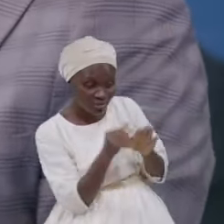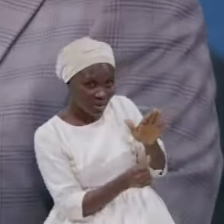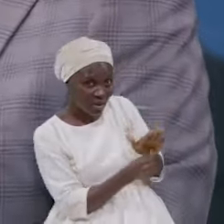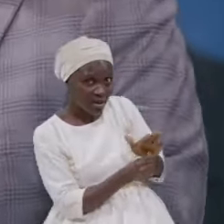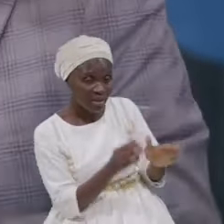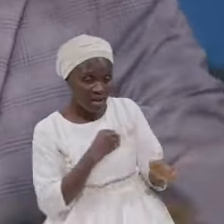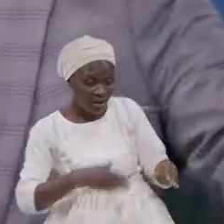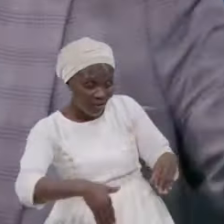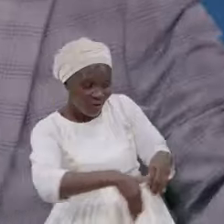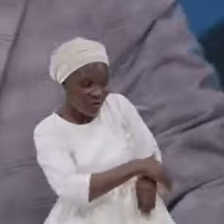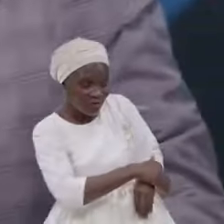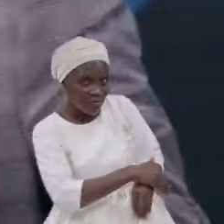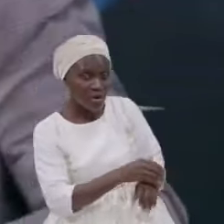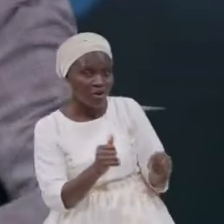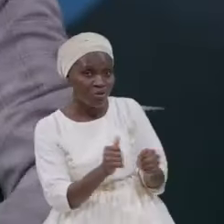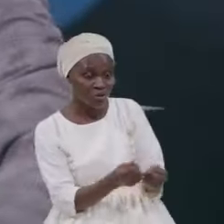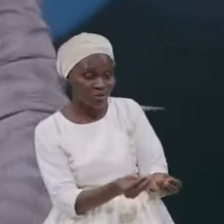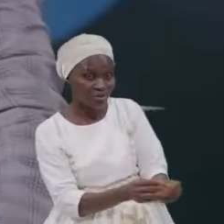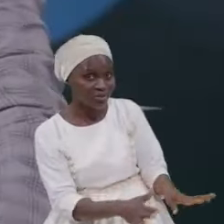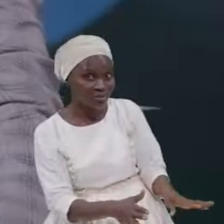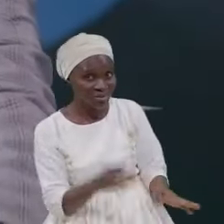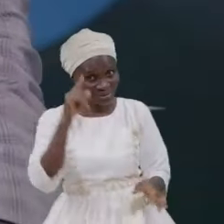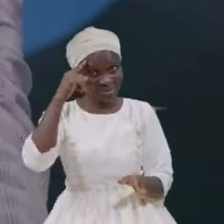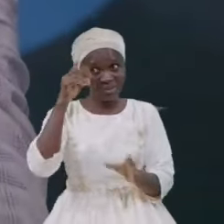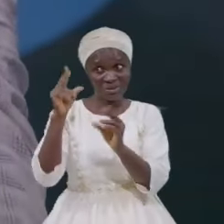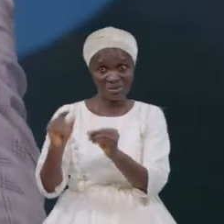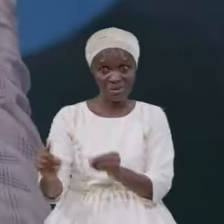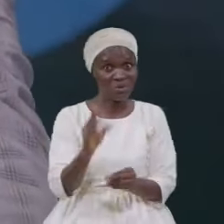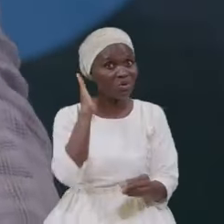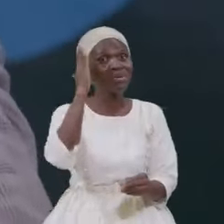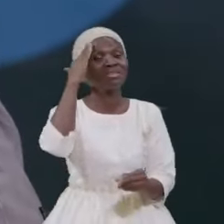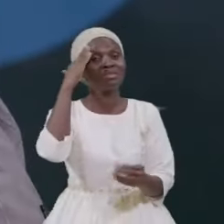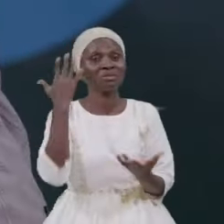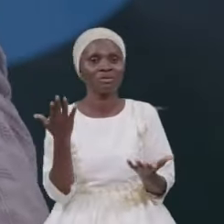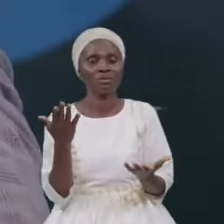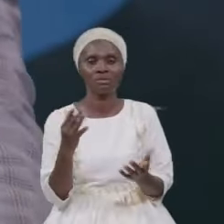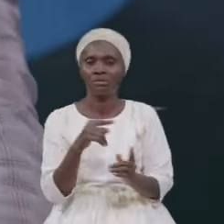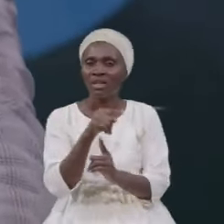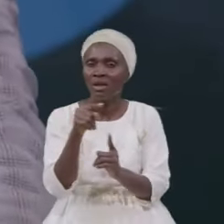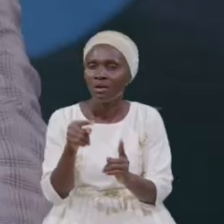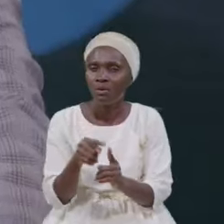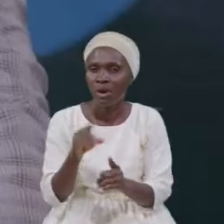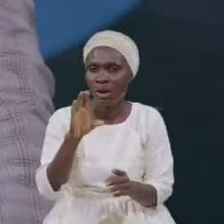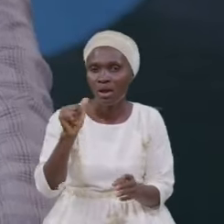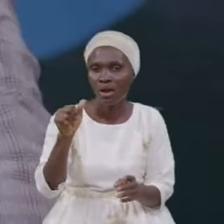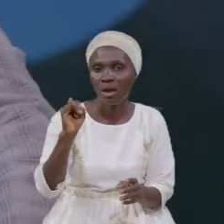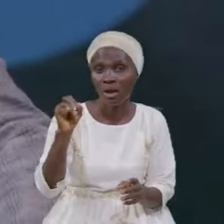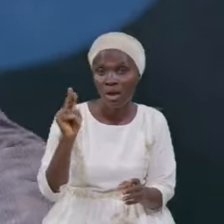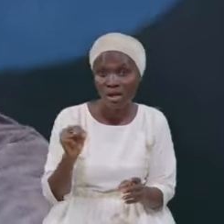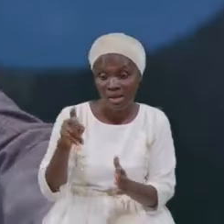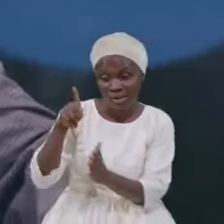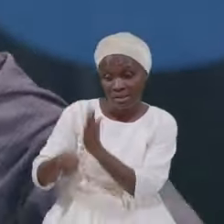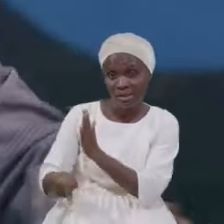nobody will know. When Cain killed Abel, he looked here, looked there, looked